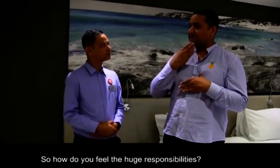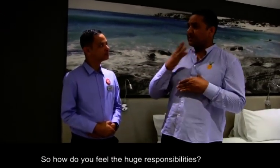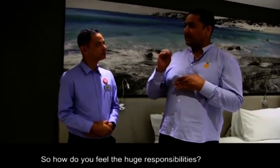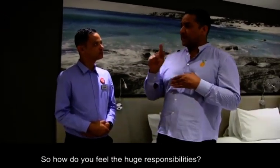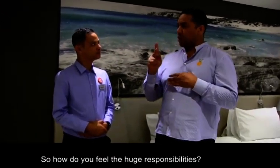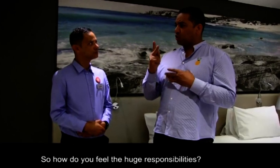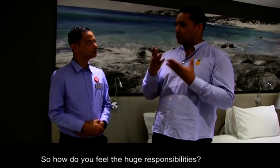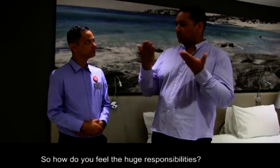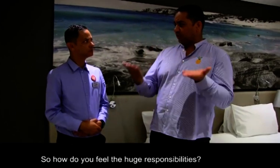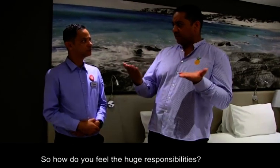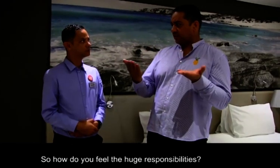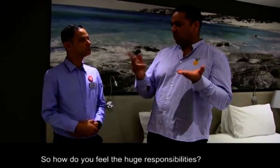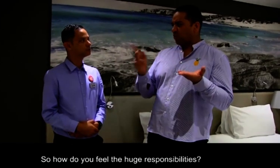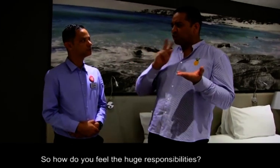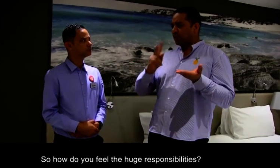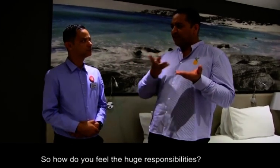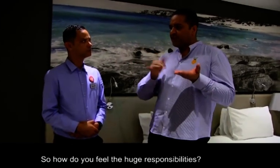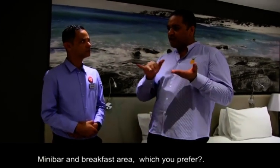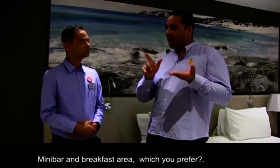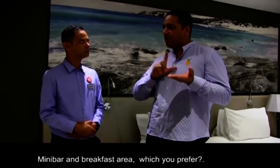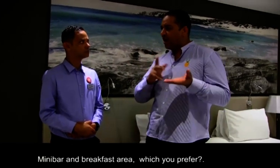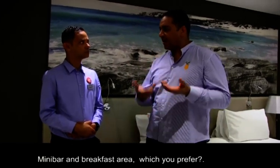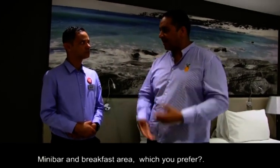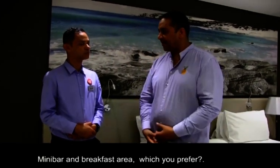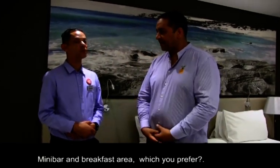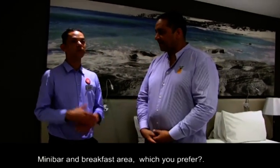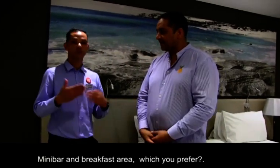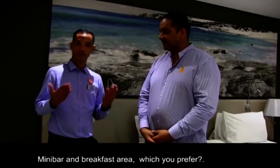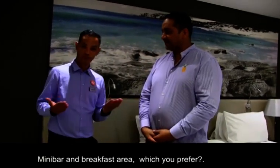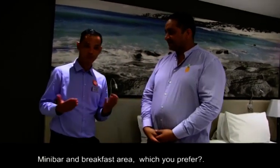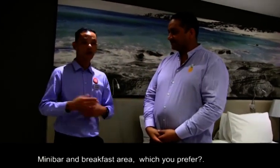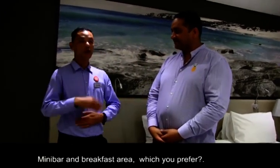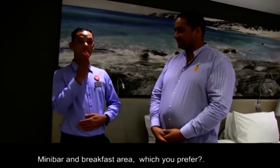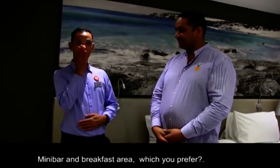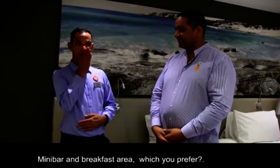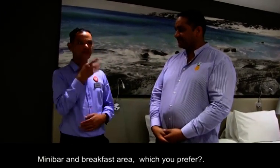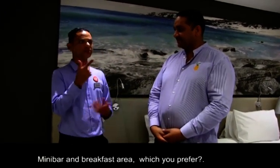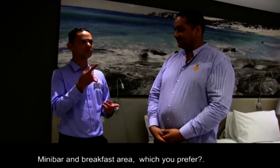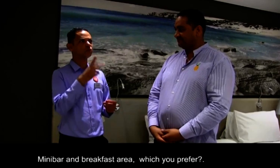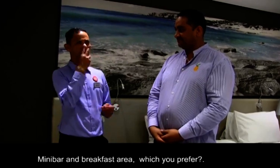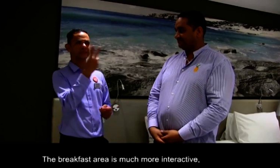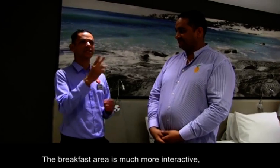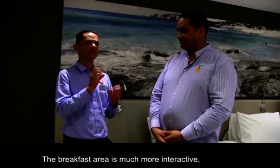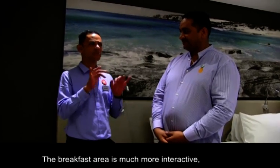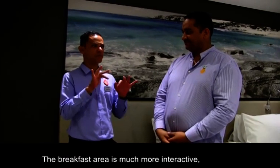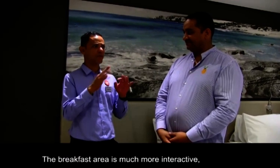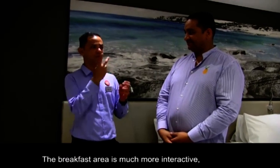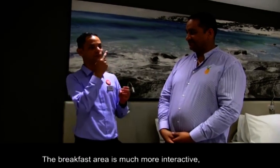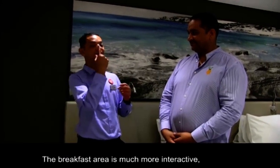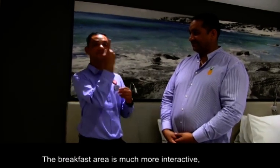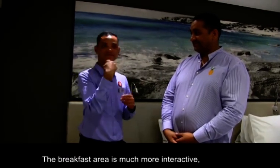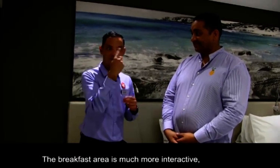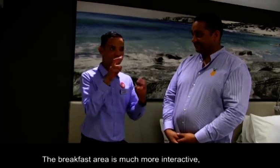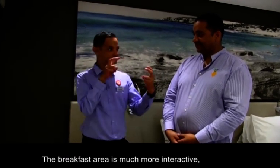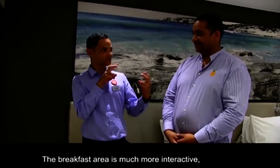feel, um, the two responsibilities, minibar, breakfast area, which do you prefer? The breakfast